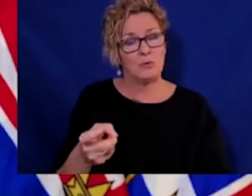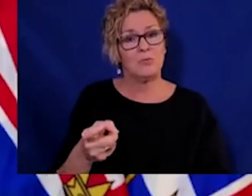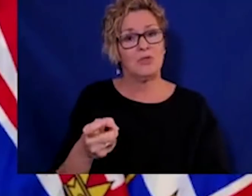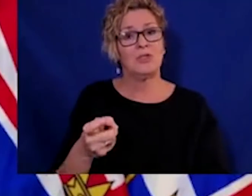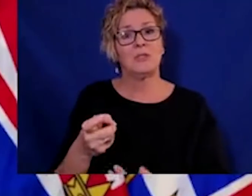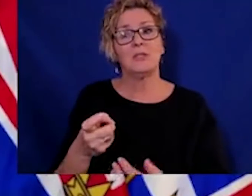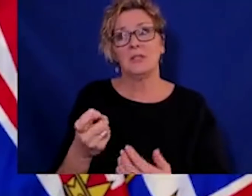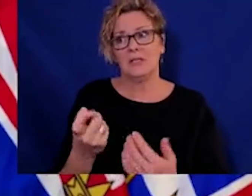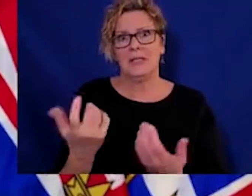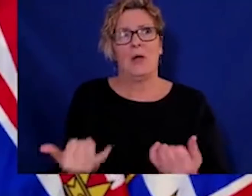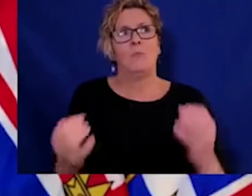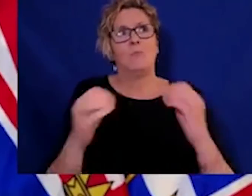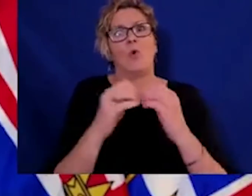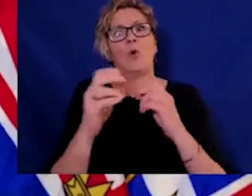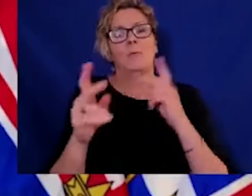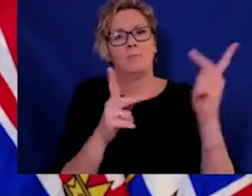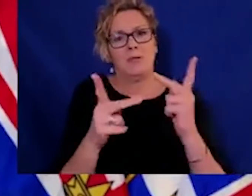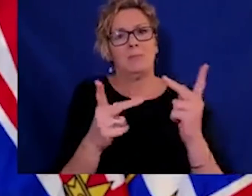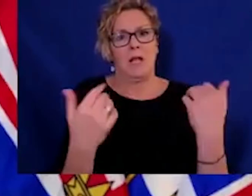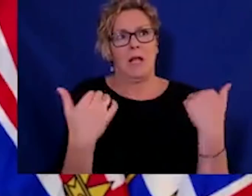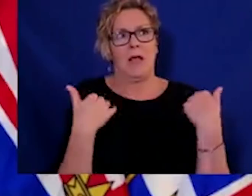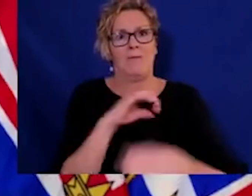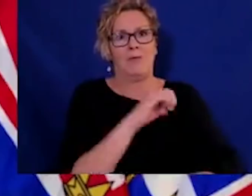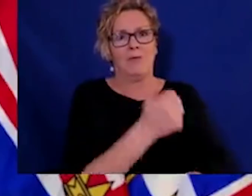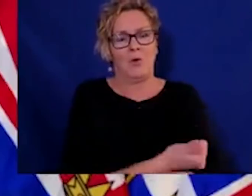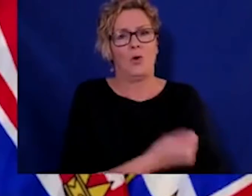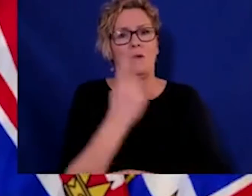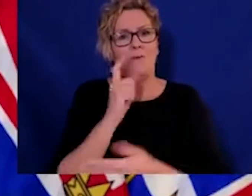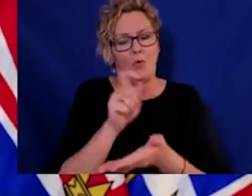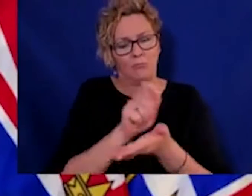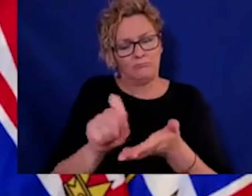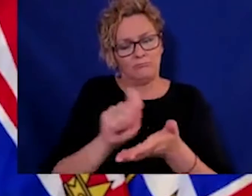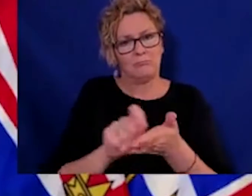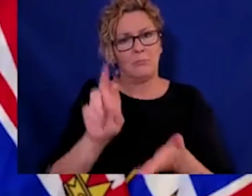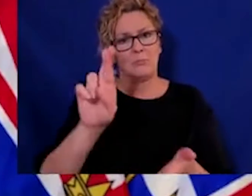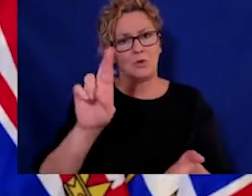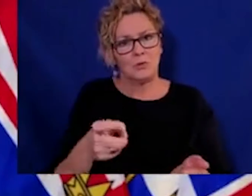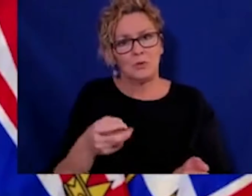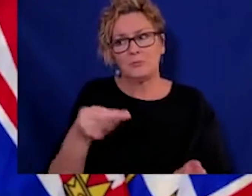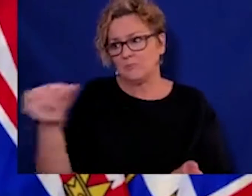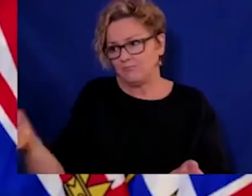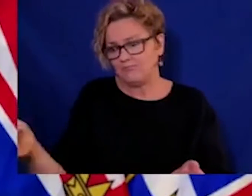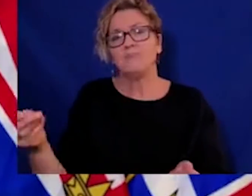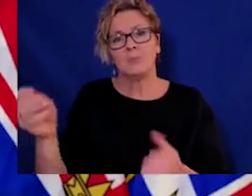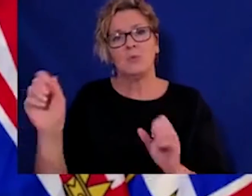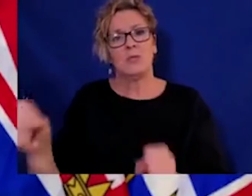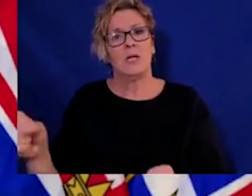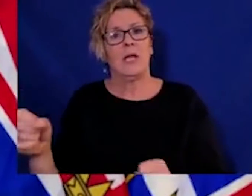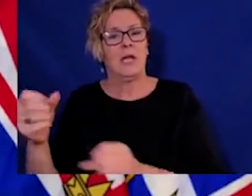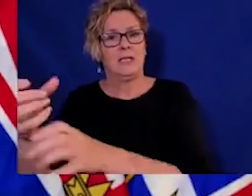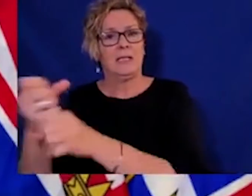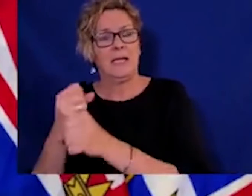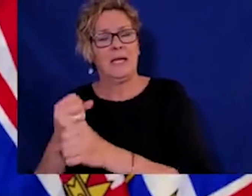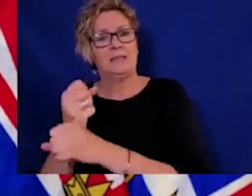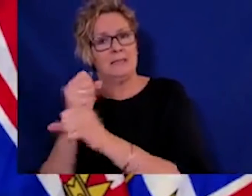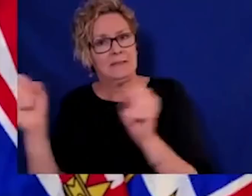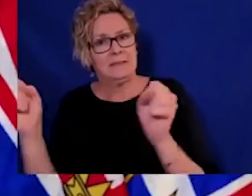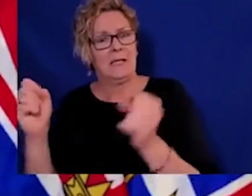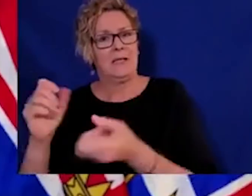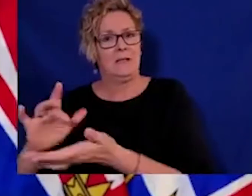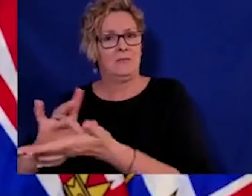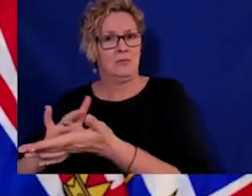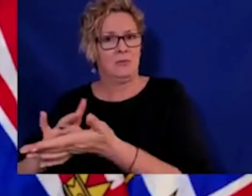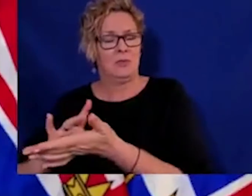are deadly drugs on the street right now. It is also a place that you can go for help. If you